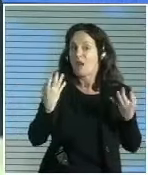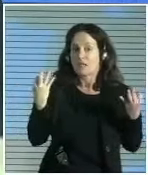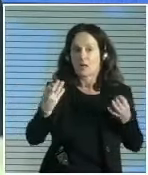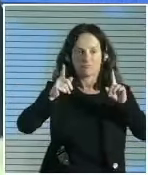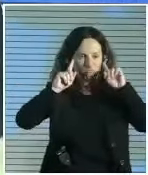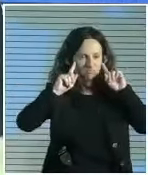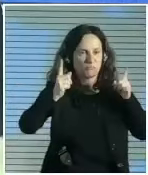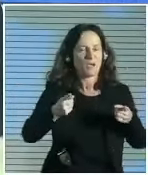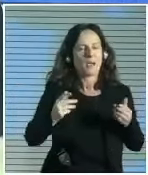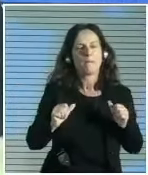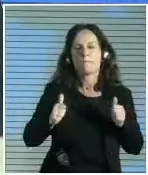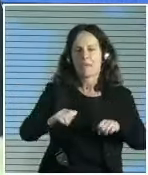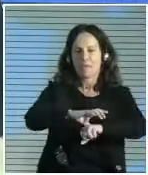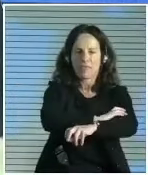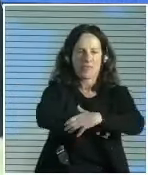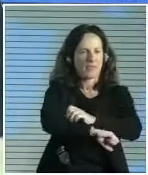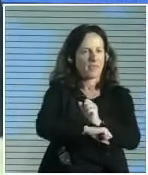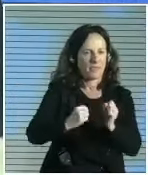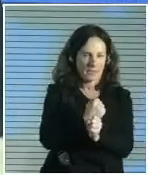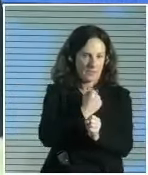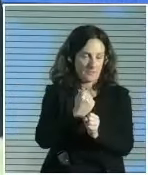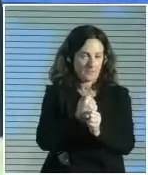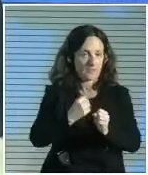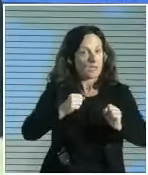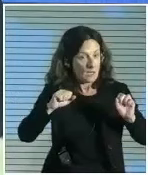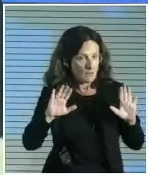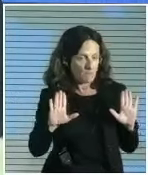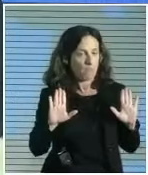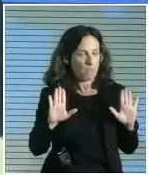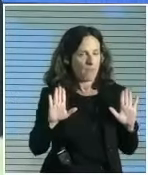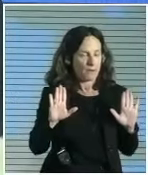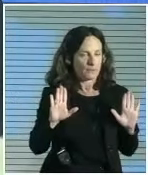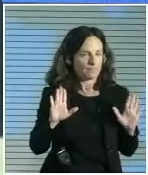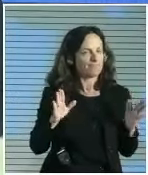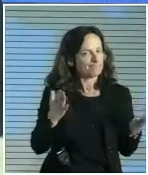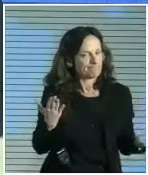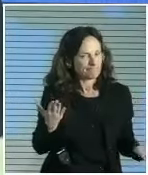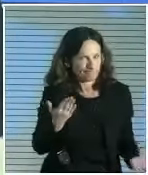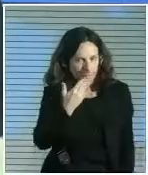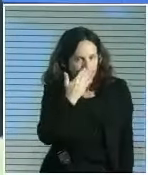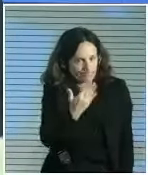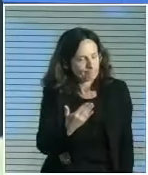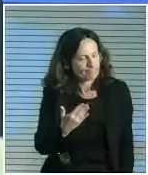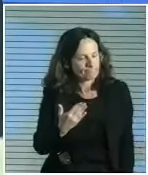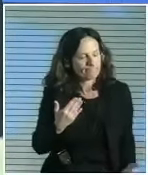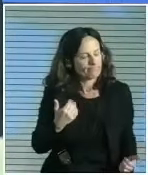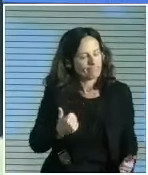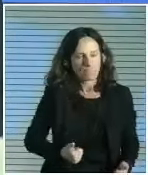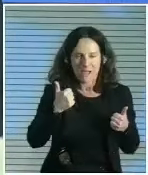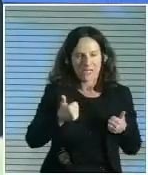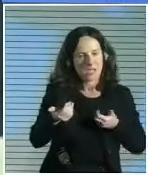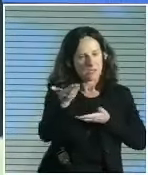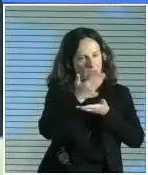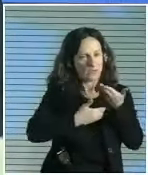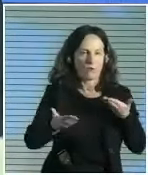close collaboration is necessary at the regional level between Minister of Tourism and the Minister